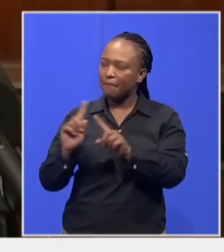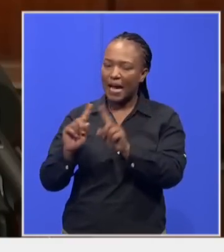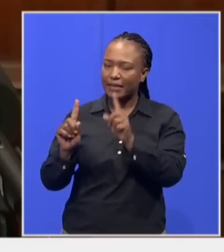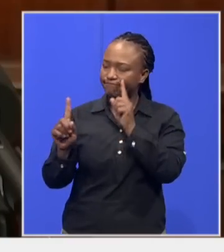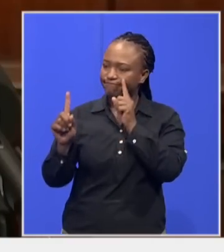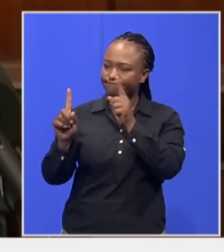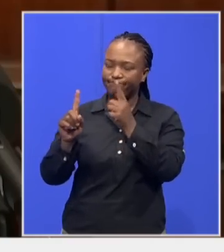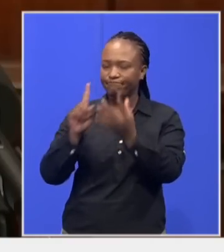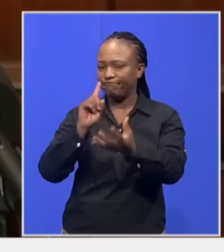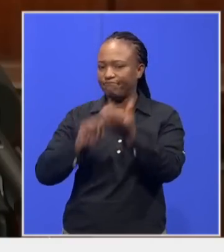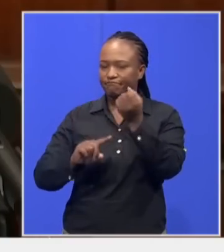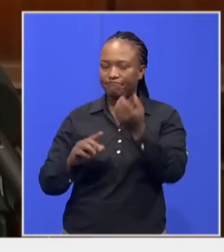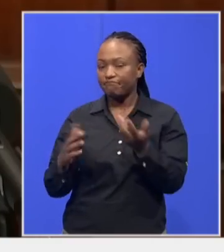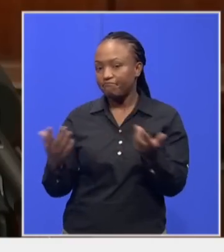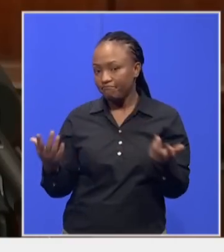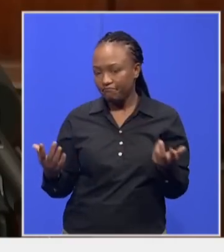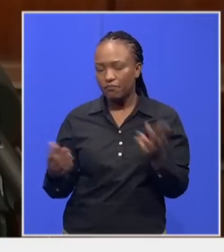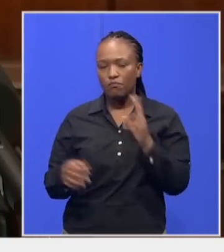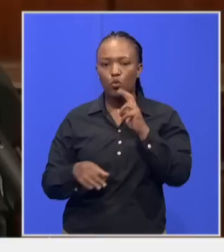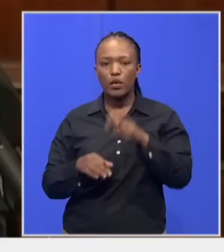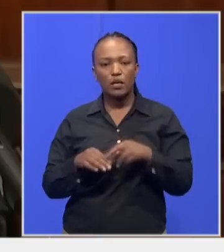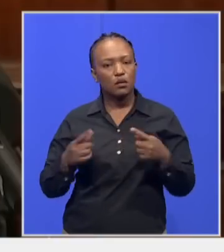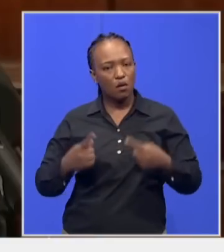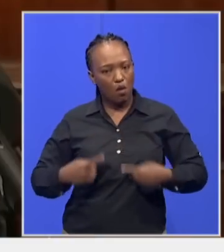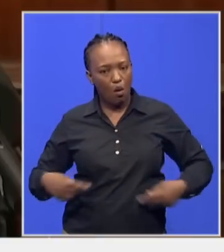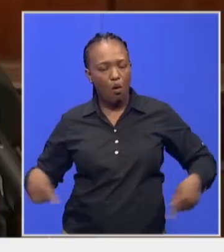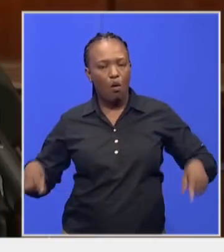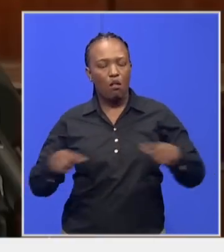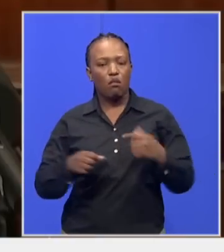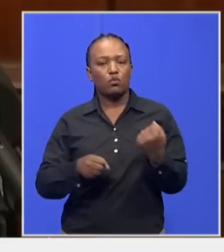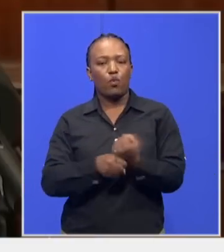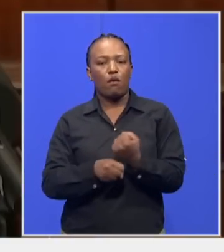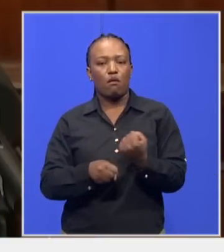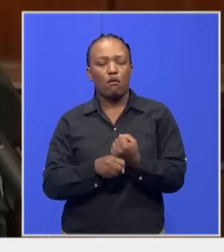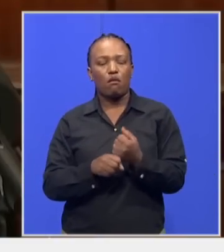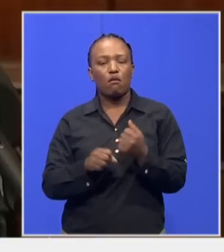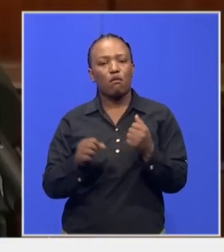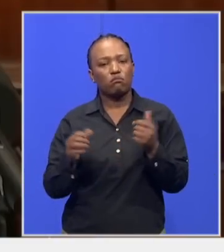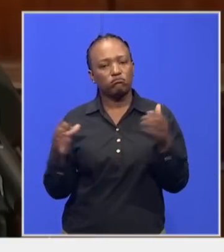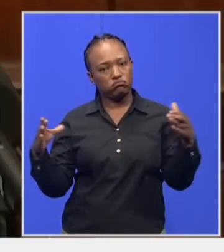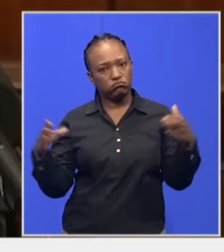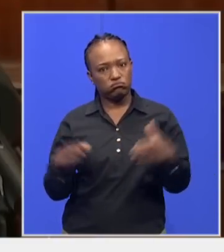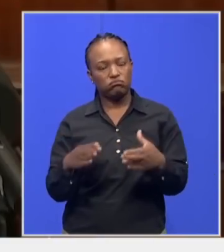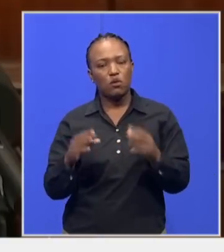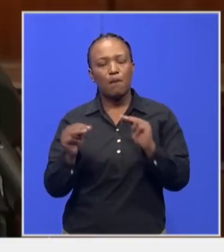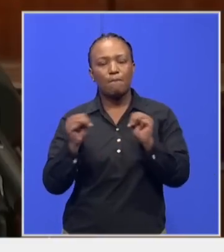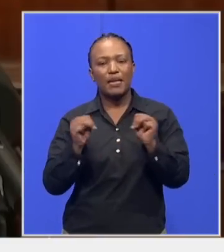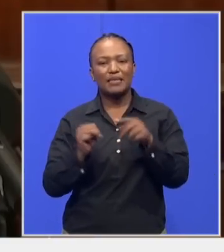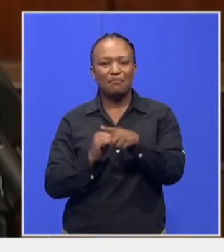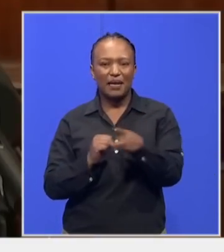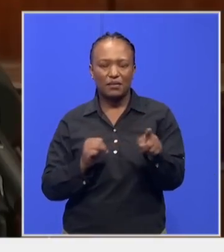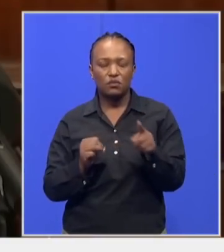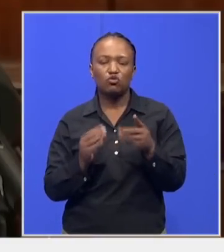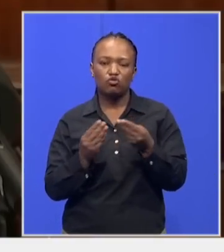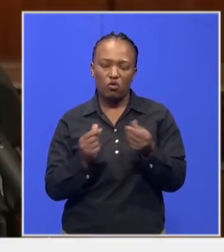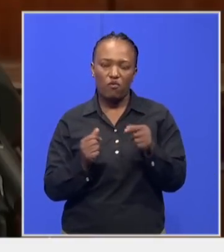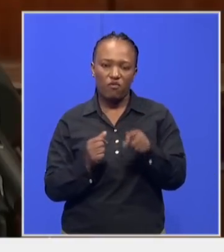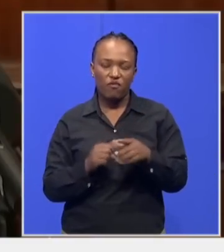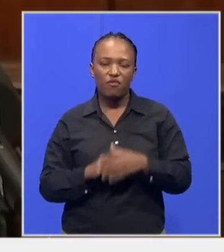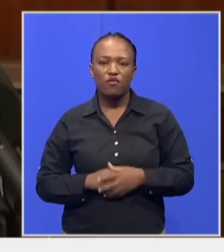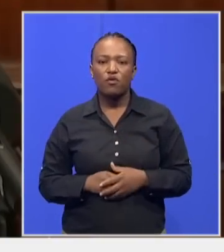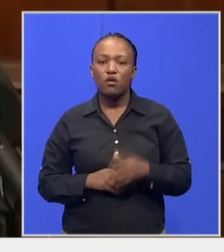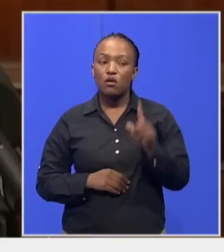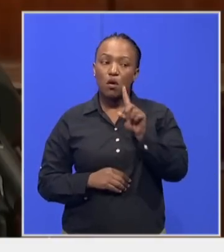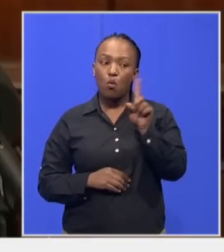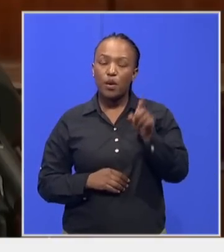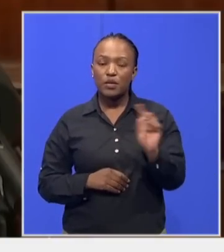requires our collective, if you like, management to ensure that they address this question. What are the preeminent questions there